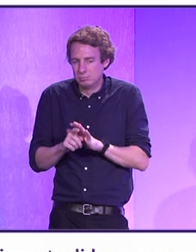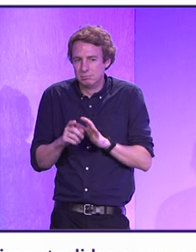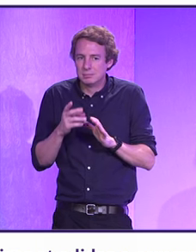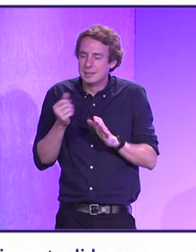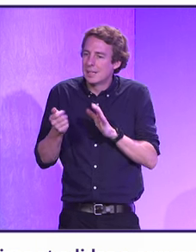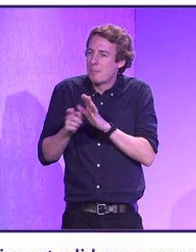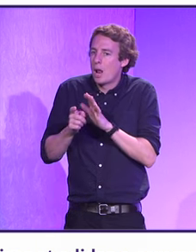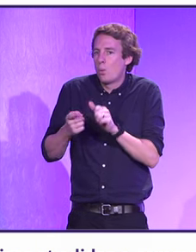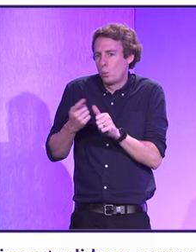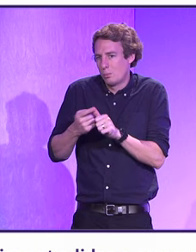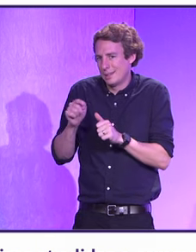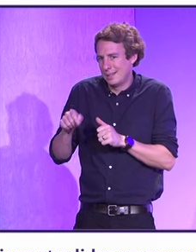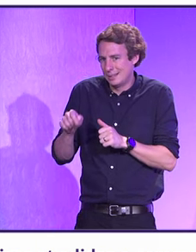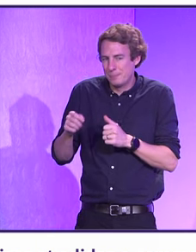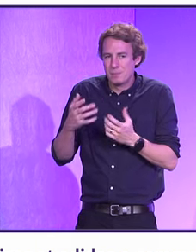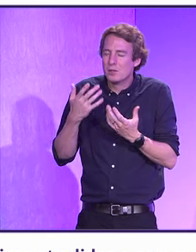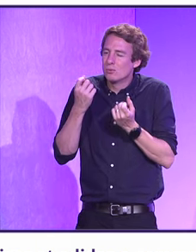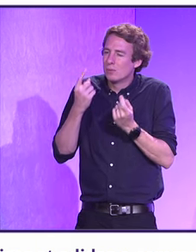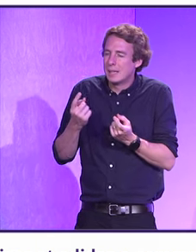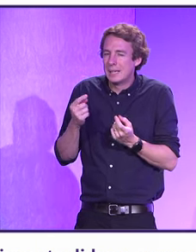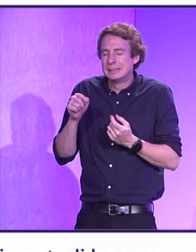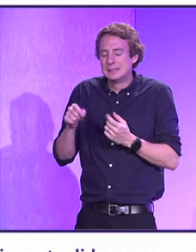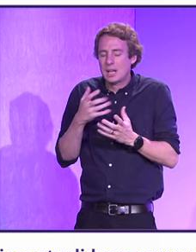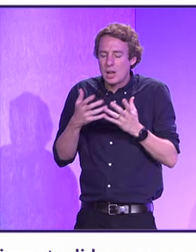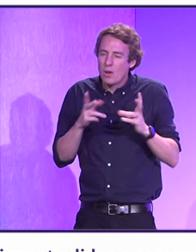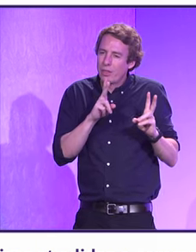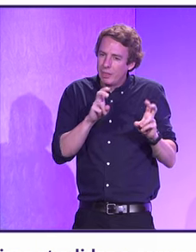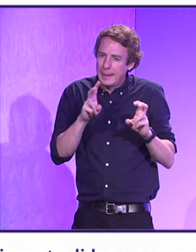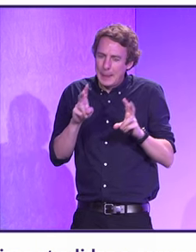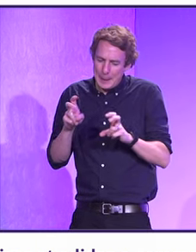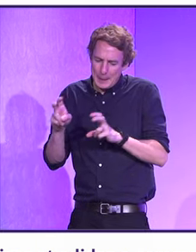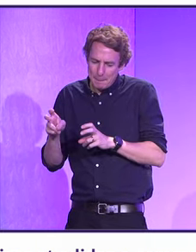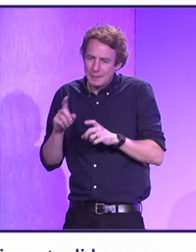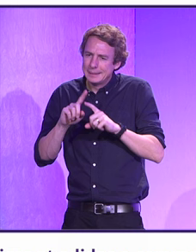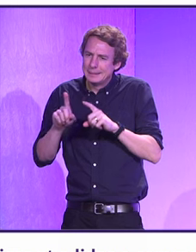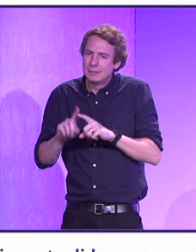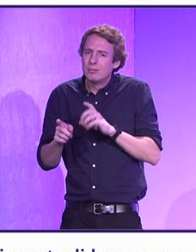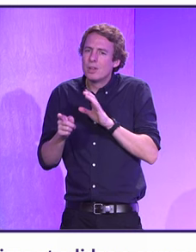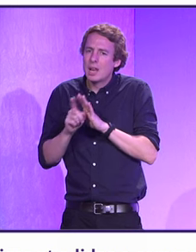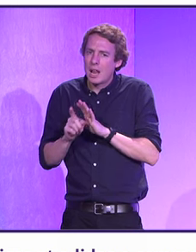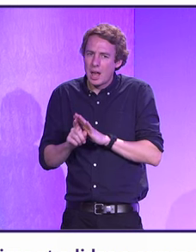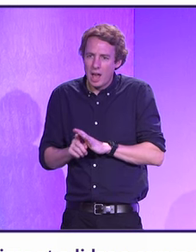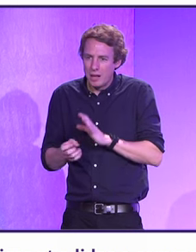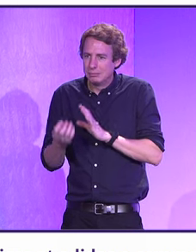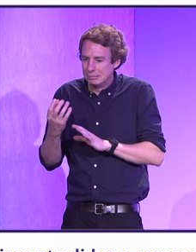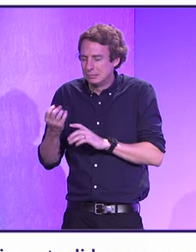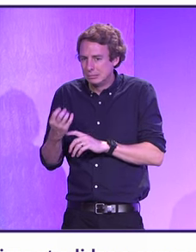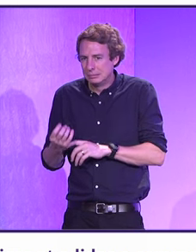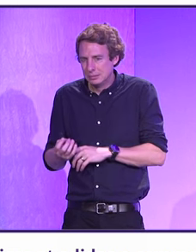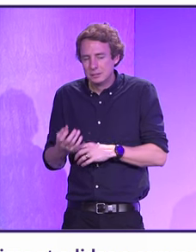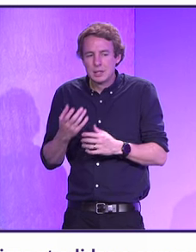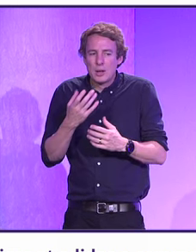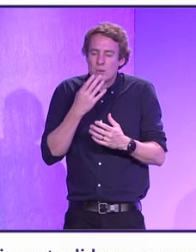Terraform for automating the alerts. And we also realized a lot of teams, they have different alerts, and there was bigger need to